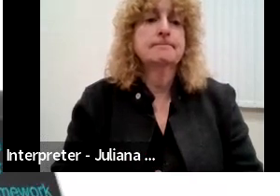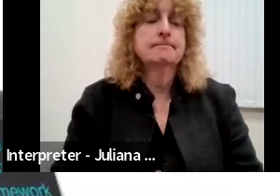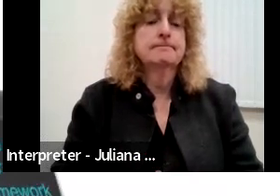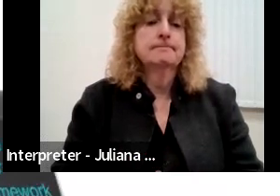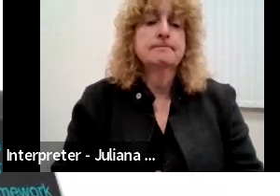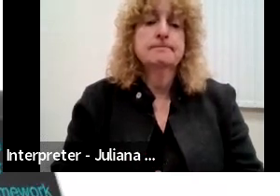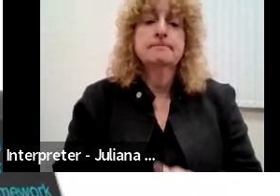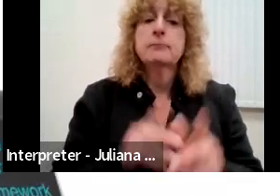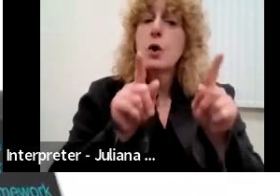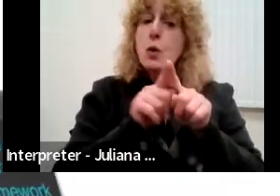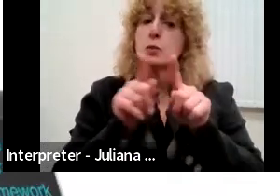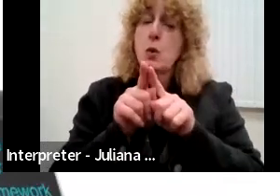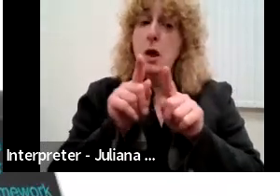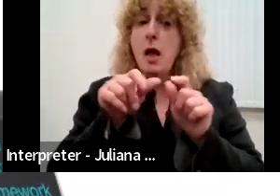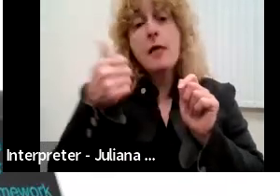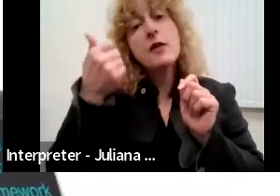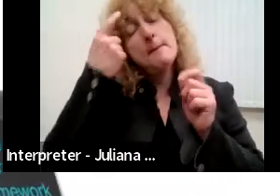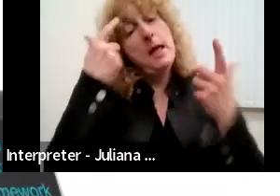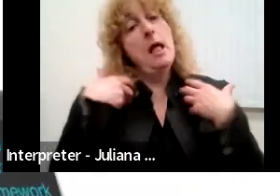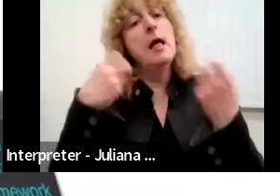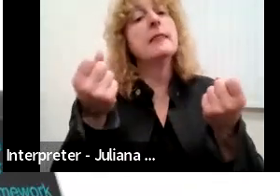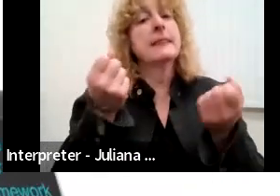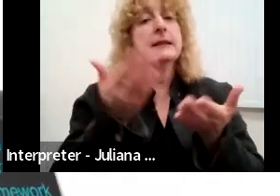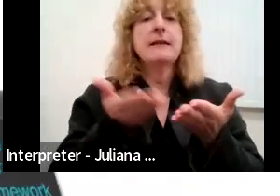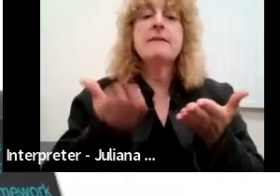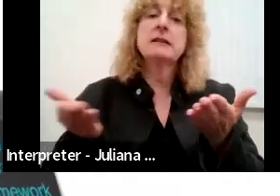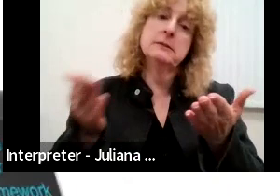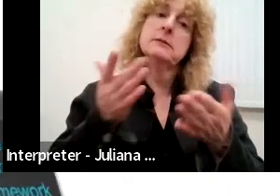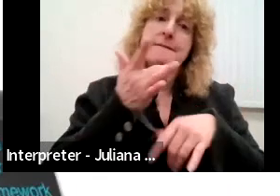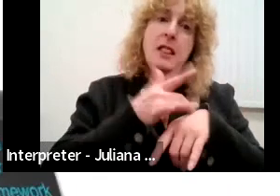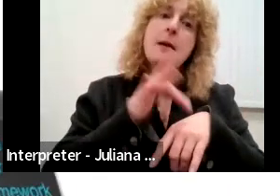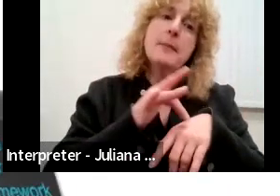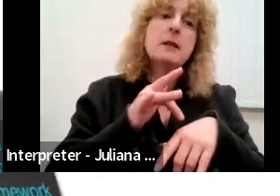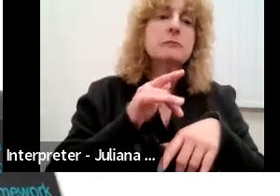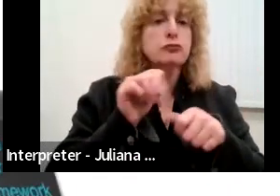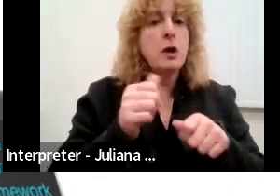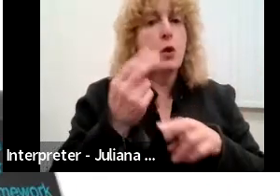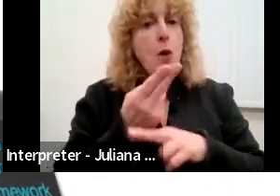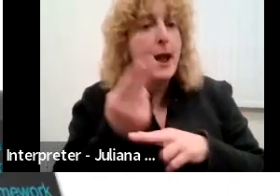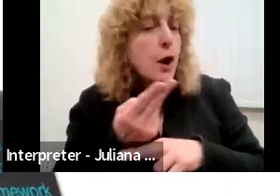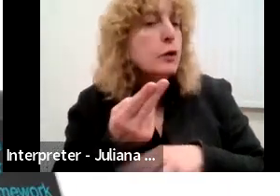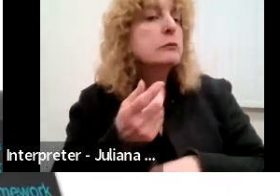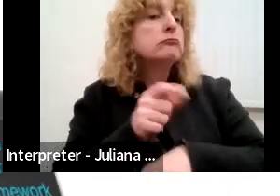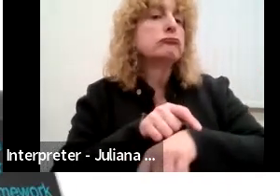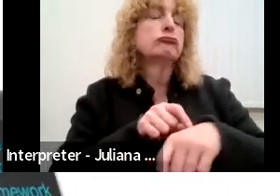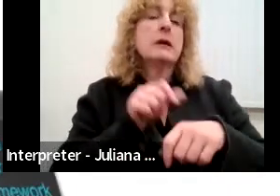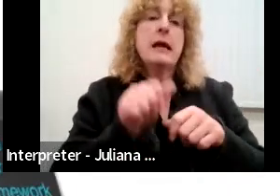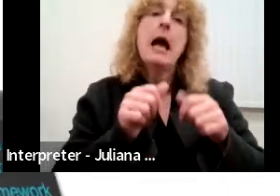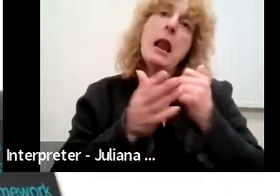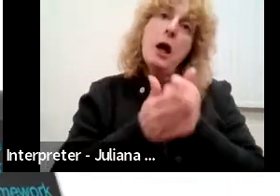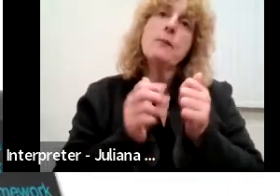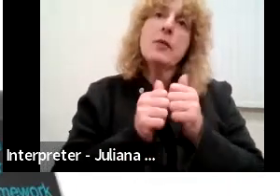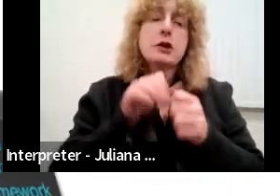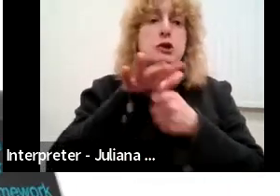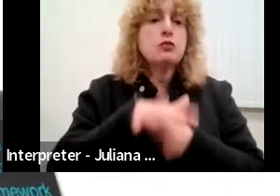And also other mental health devices that are available are wearable devices. Those can help with stress regulation